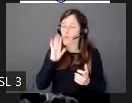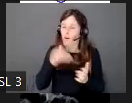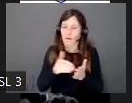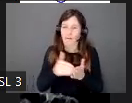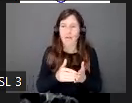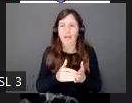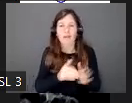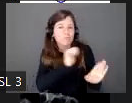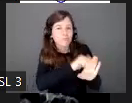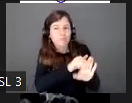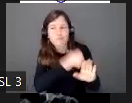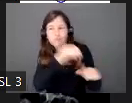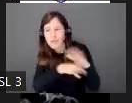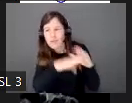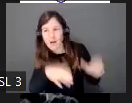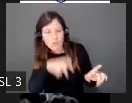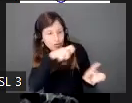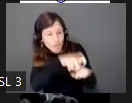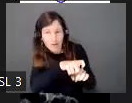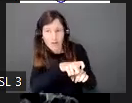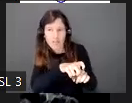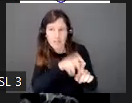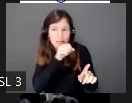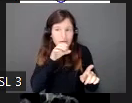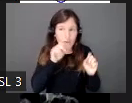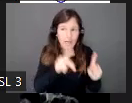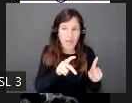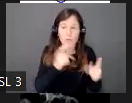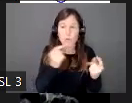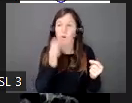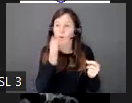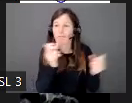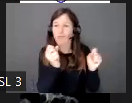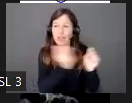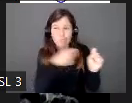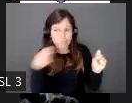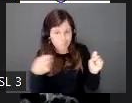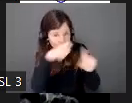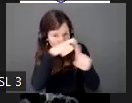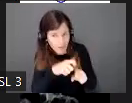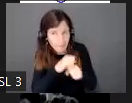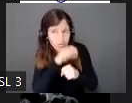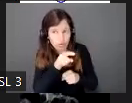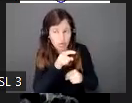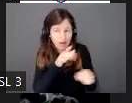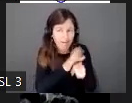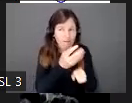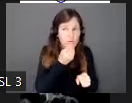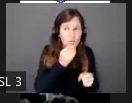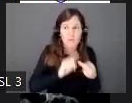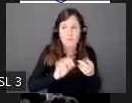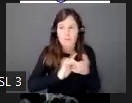for medication. I would check for food. I would have some small conversation about how they're doing